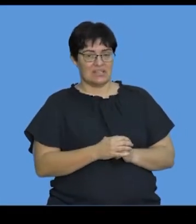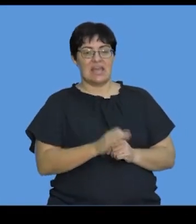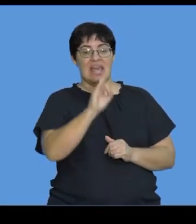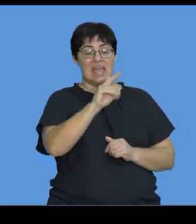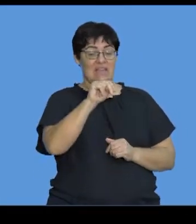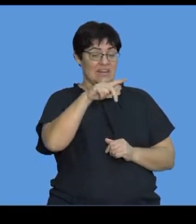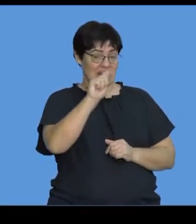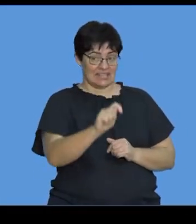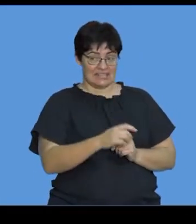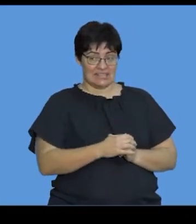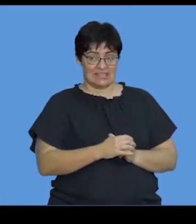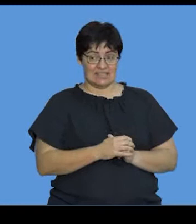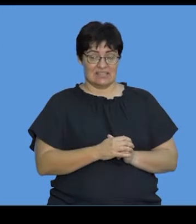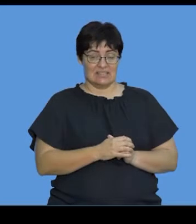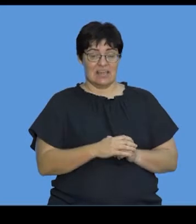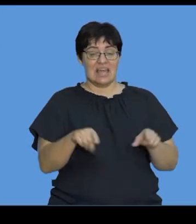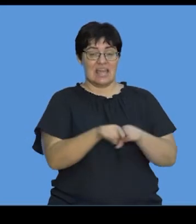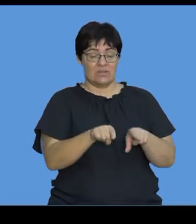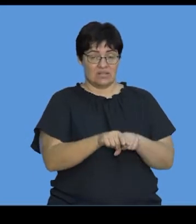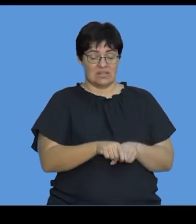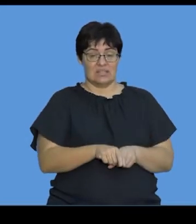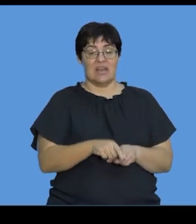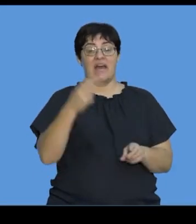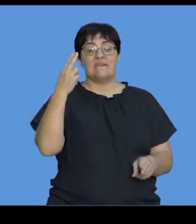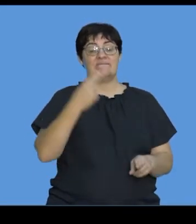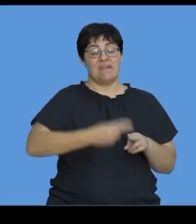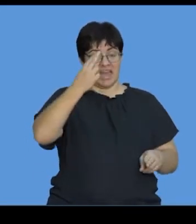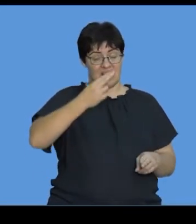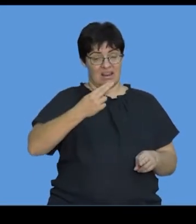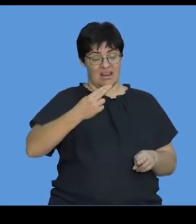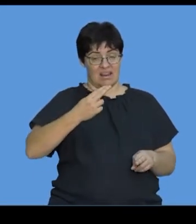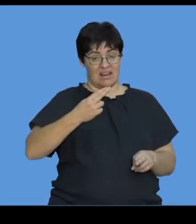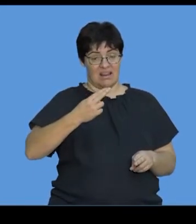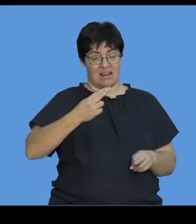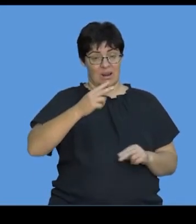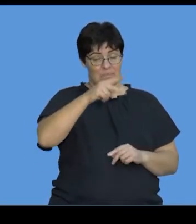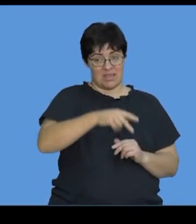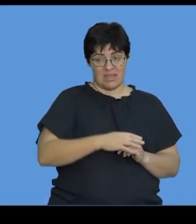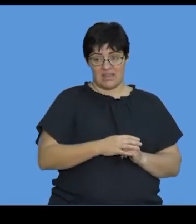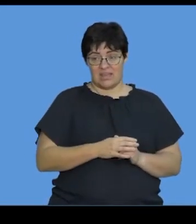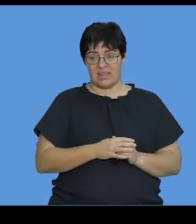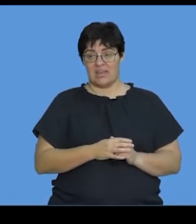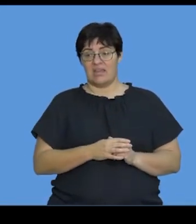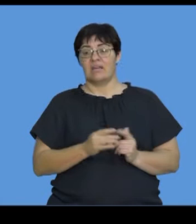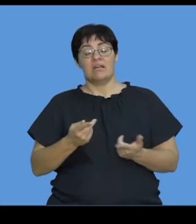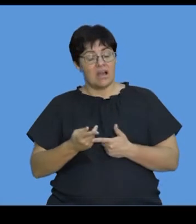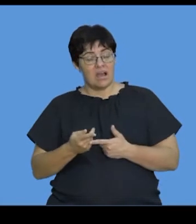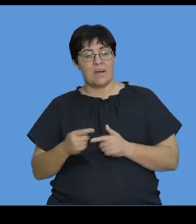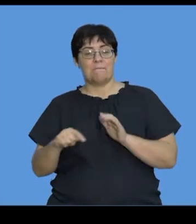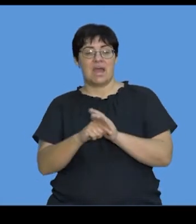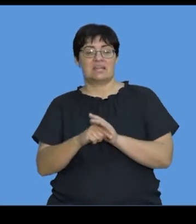F net equal final momentum minus initial